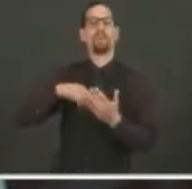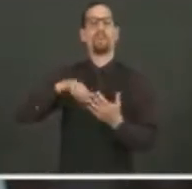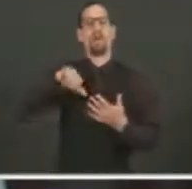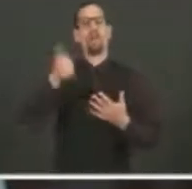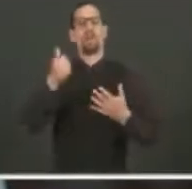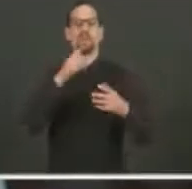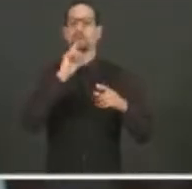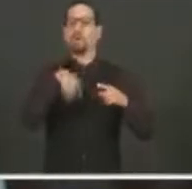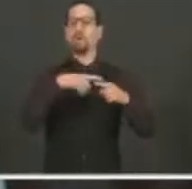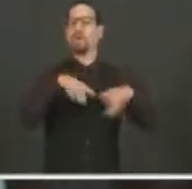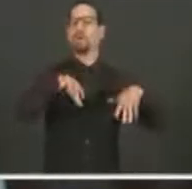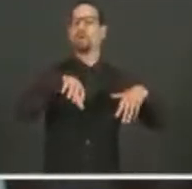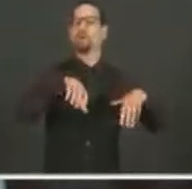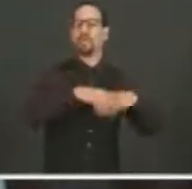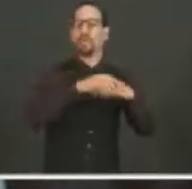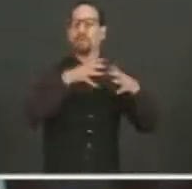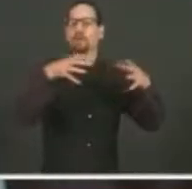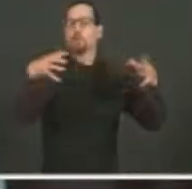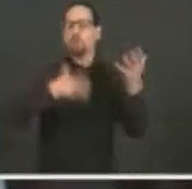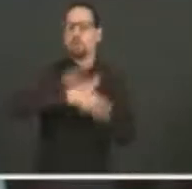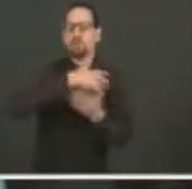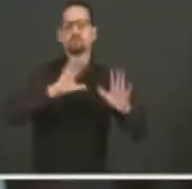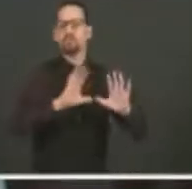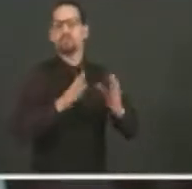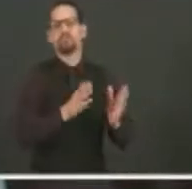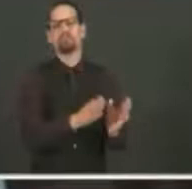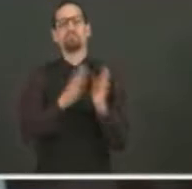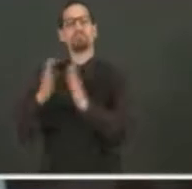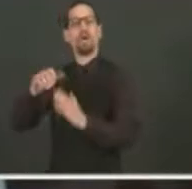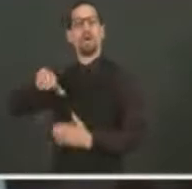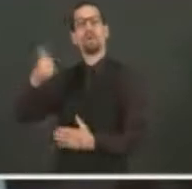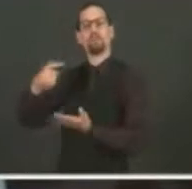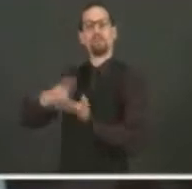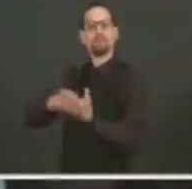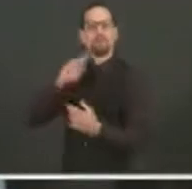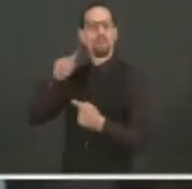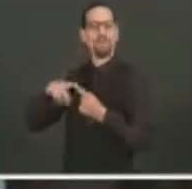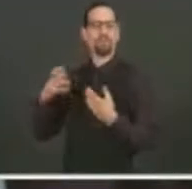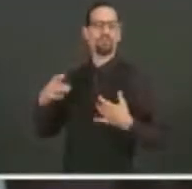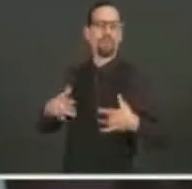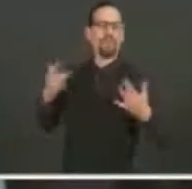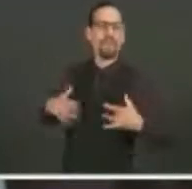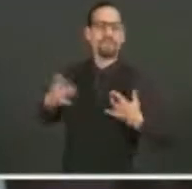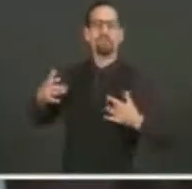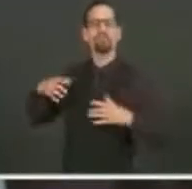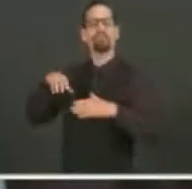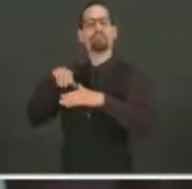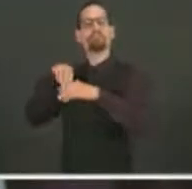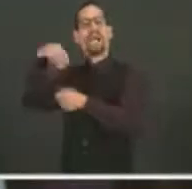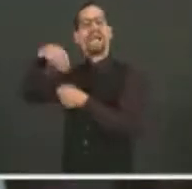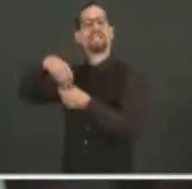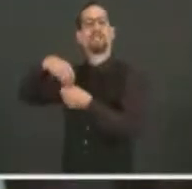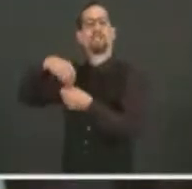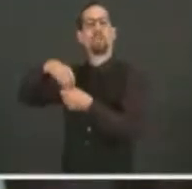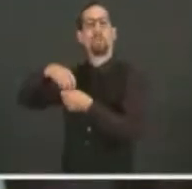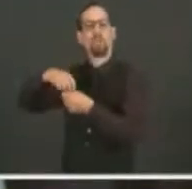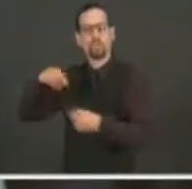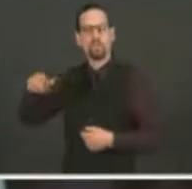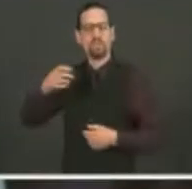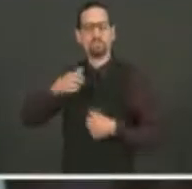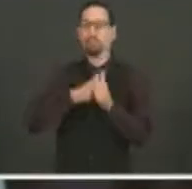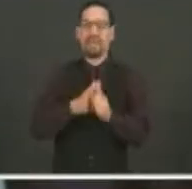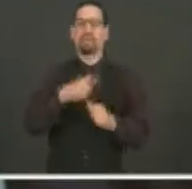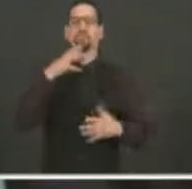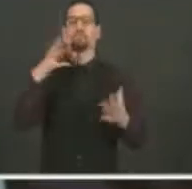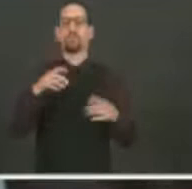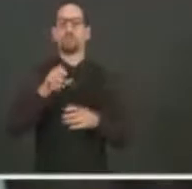all indoor settings that are currently operating at a square footage capacity, which is